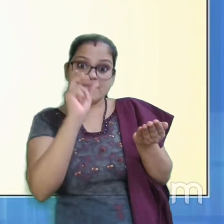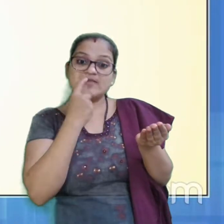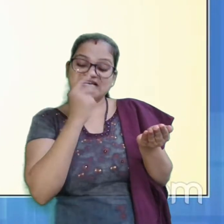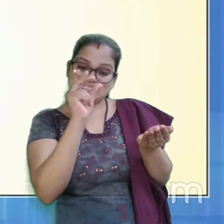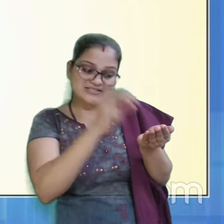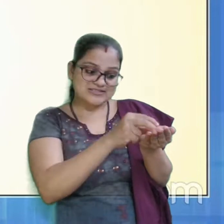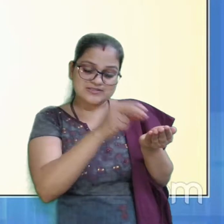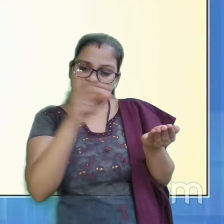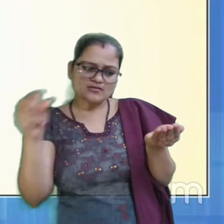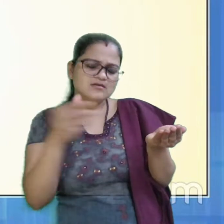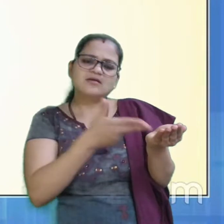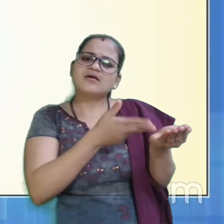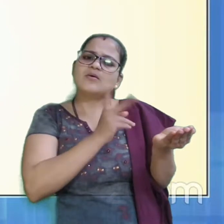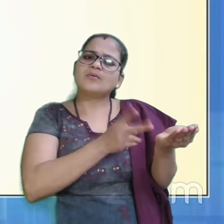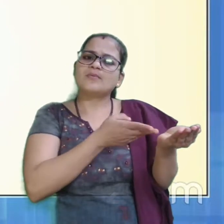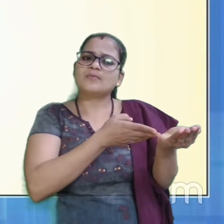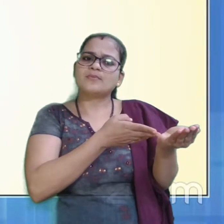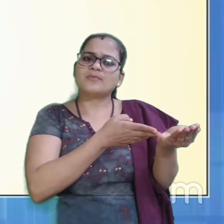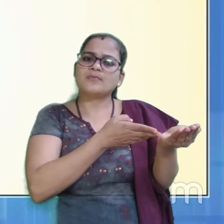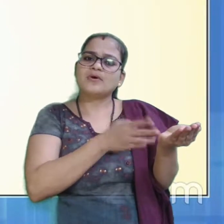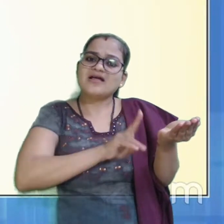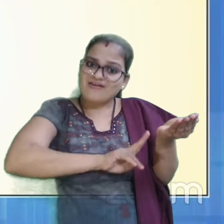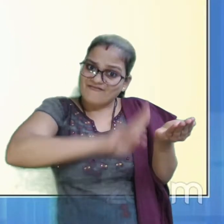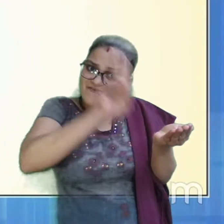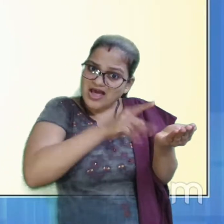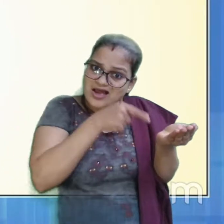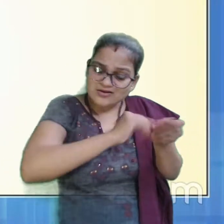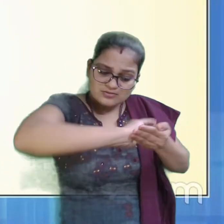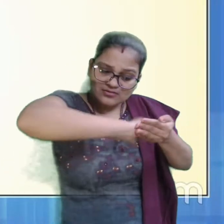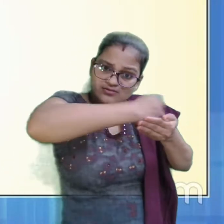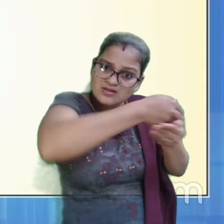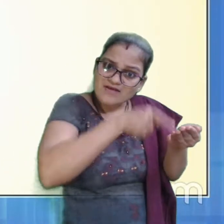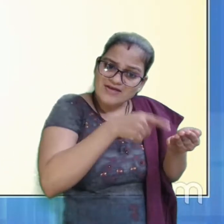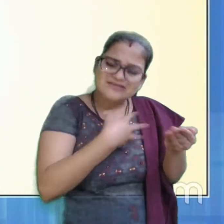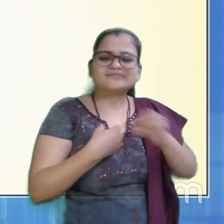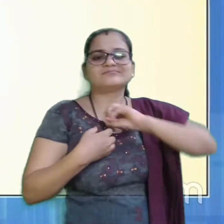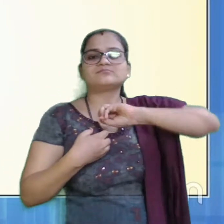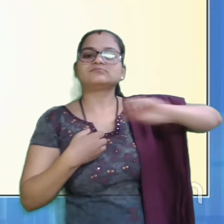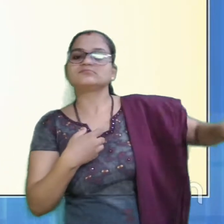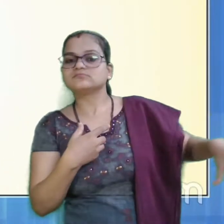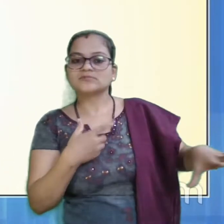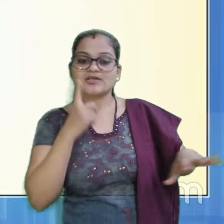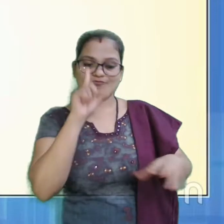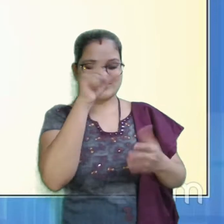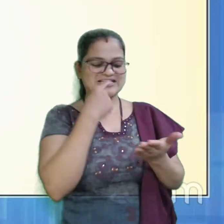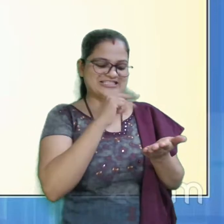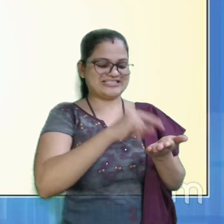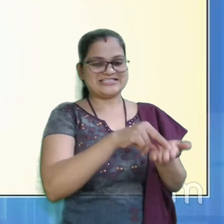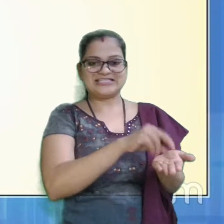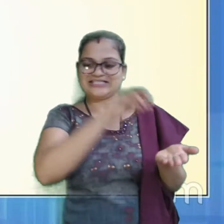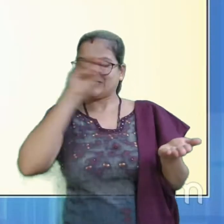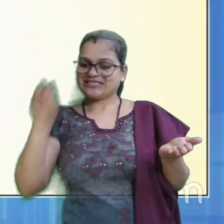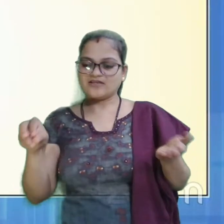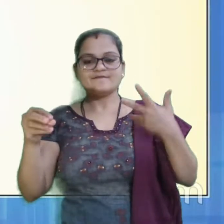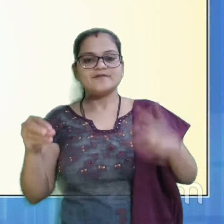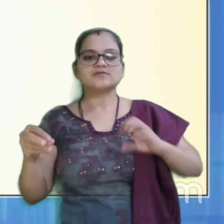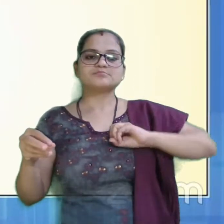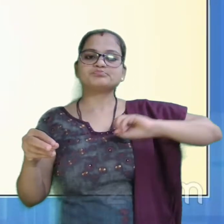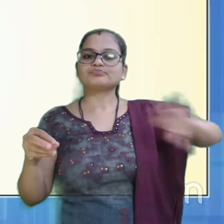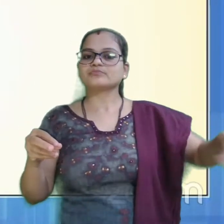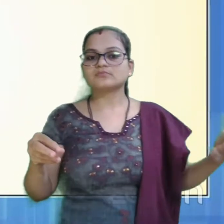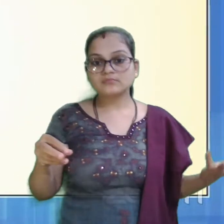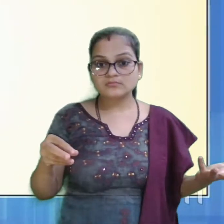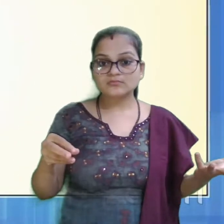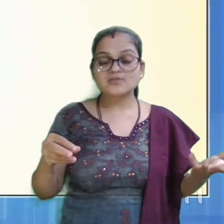you take the pearl out of the shell, it is just the shell and there is no value of the shell. You discard the shell once you take the pearl out of